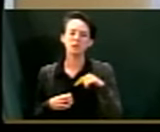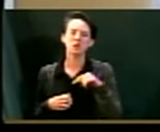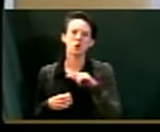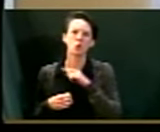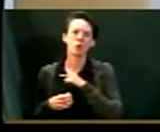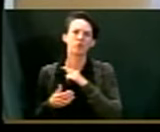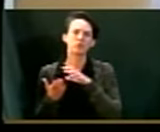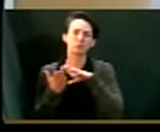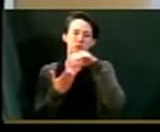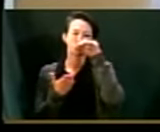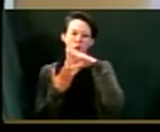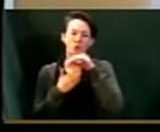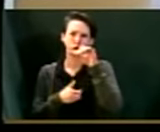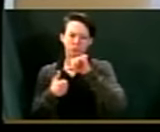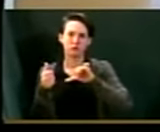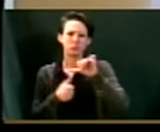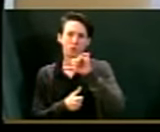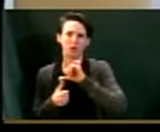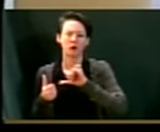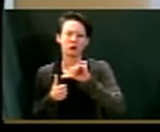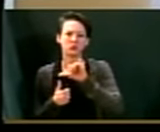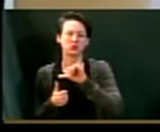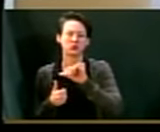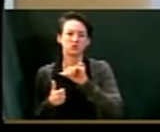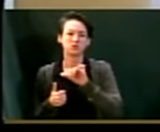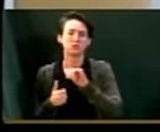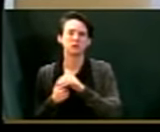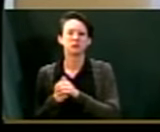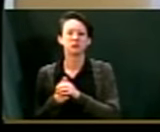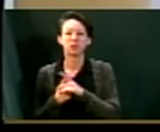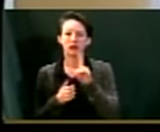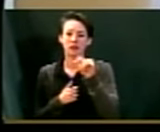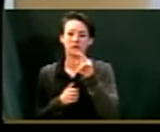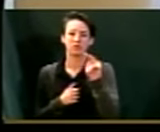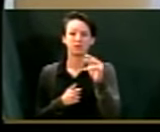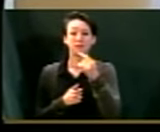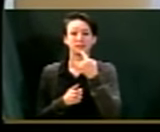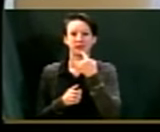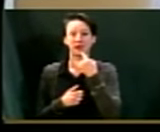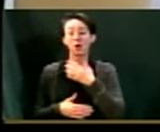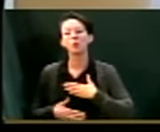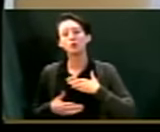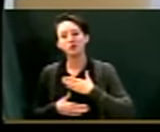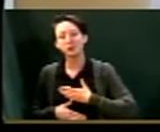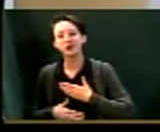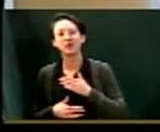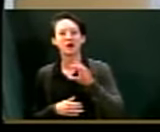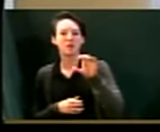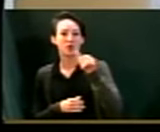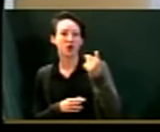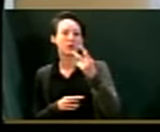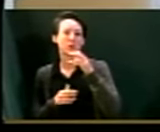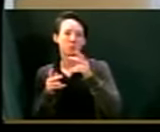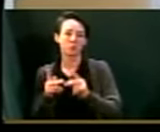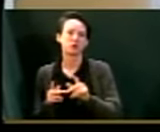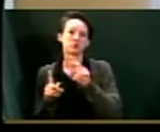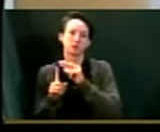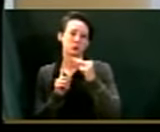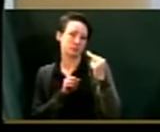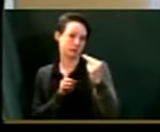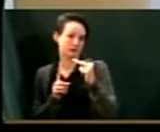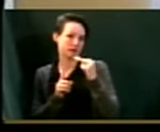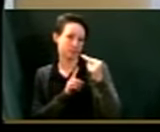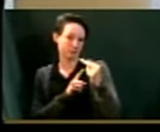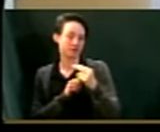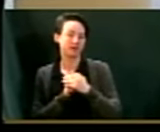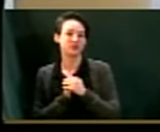we've gotten to know each other, and as Lynn said, appreciate the other one's perspective. You